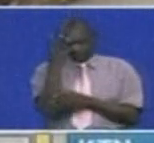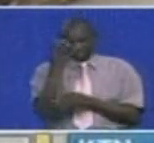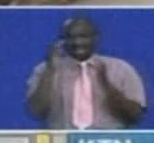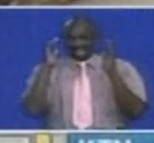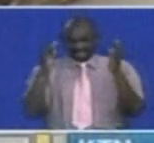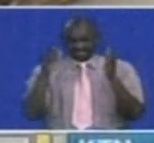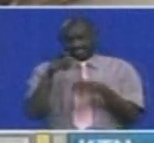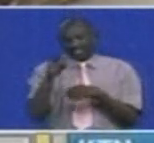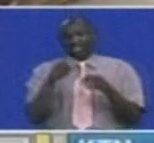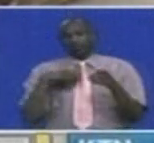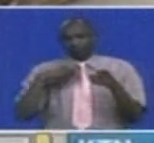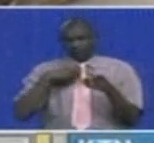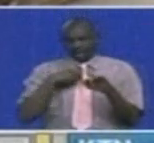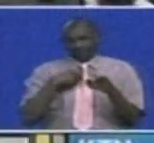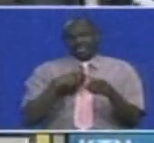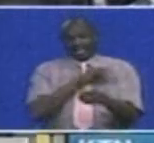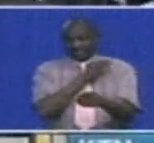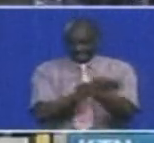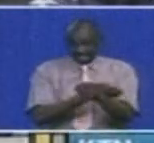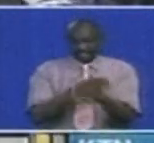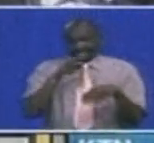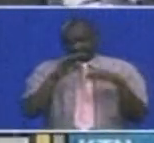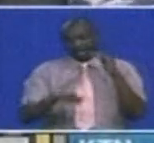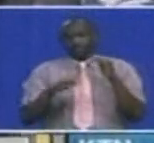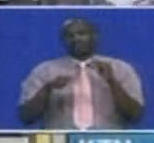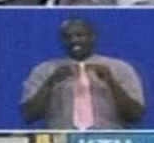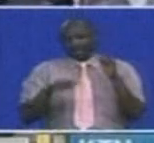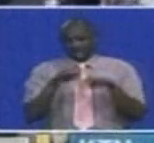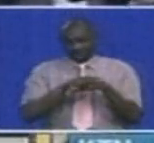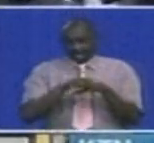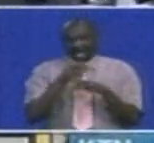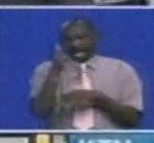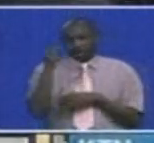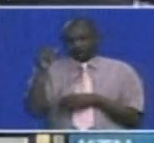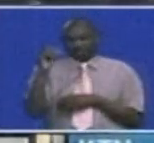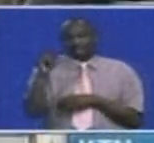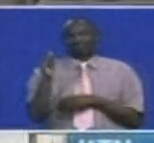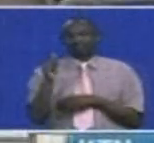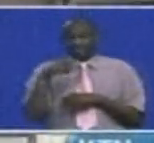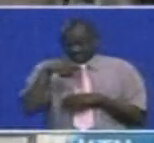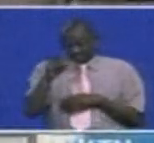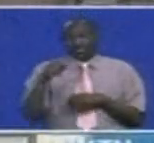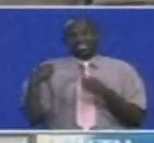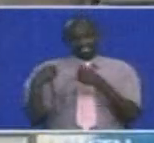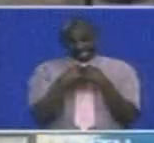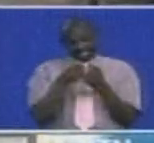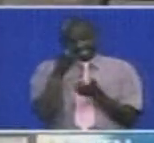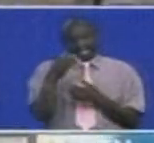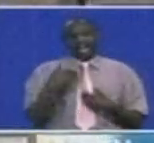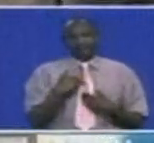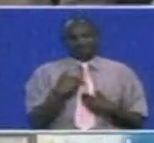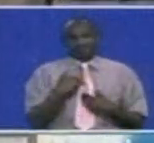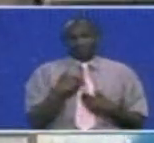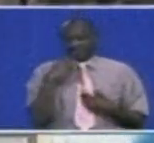after Nigeria, South Africa, and Angola. The new status comes with its fair share of challenges, with many analysts quick to warn that